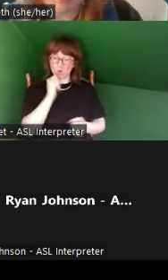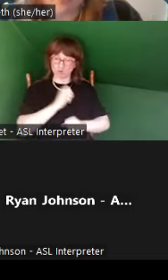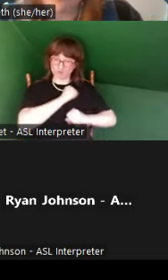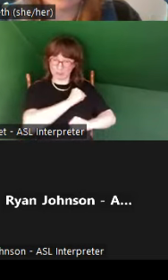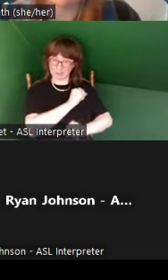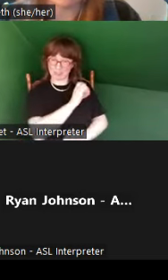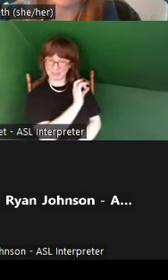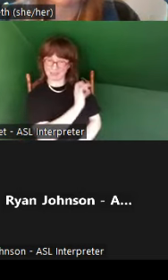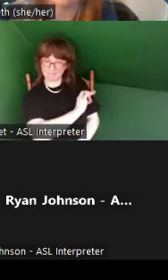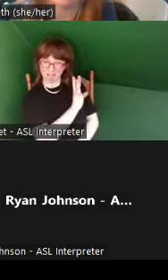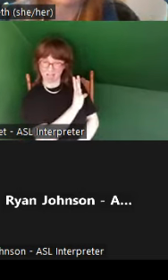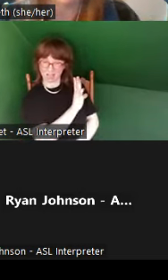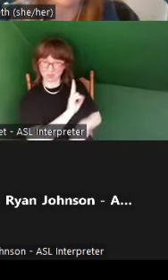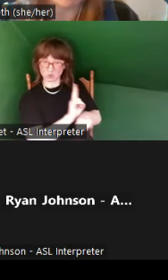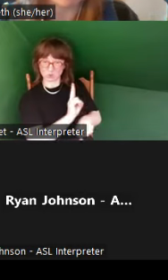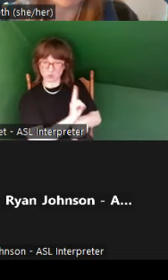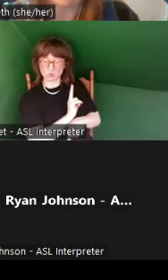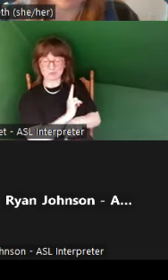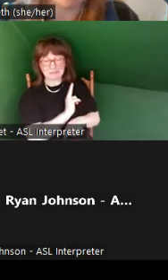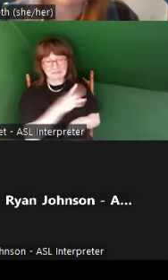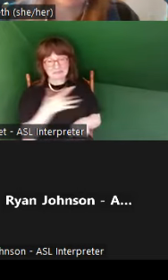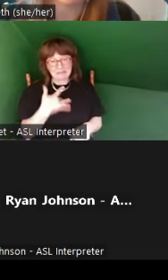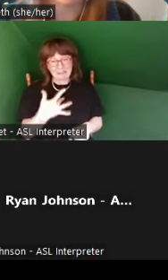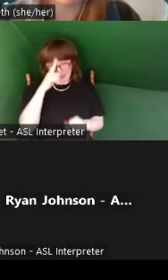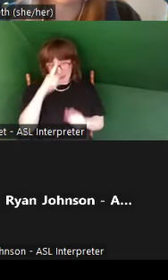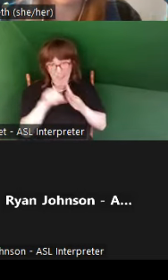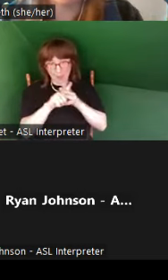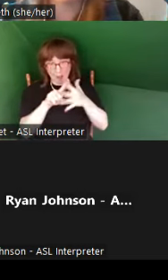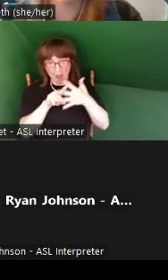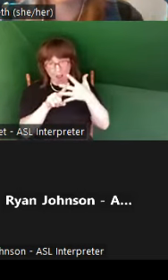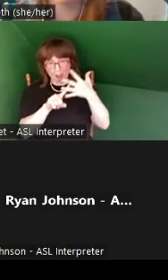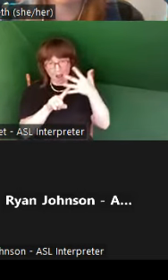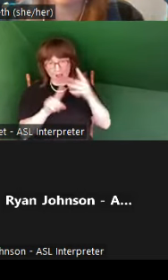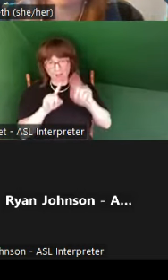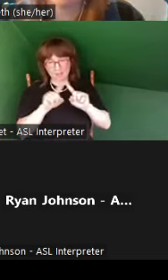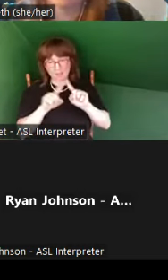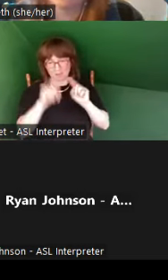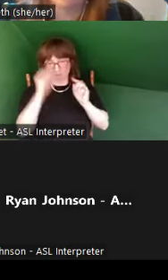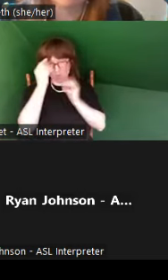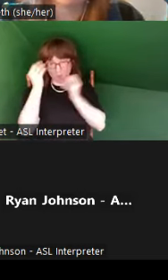as advocates we should be available to help them process through.